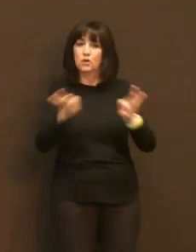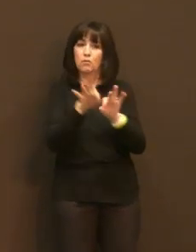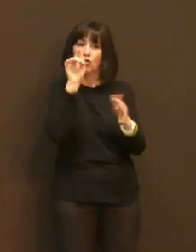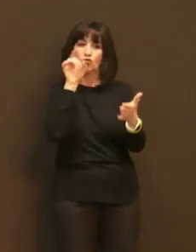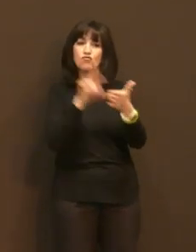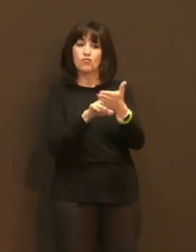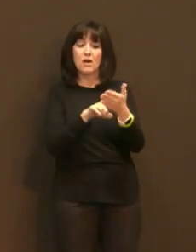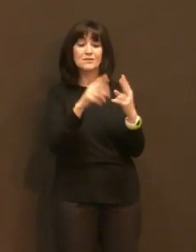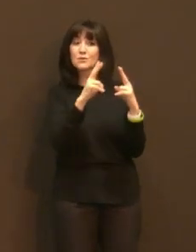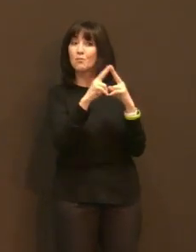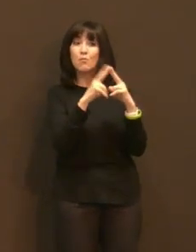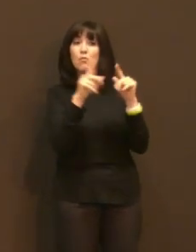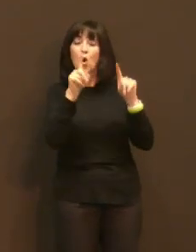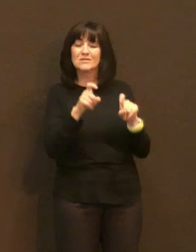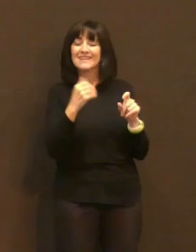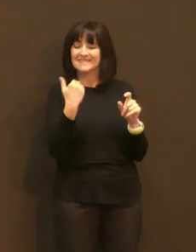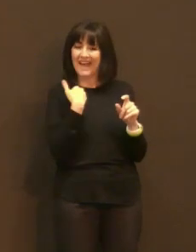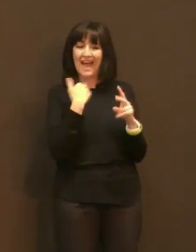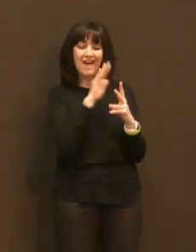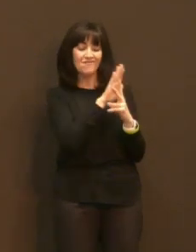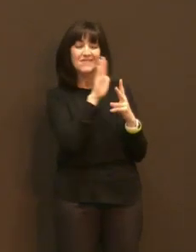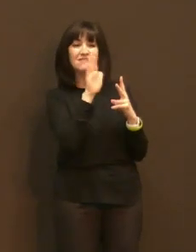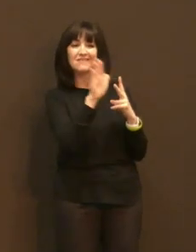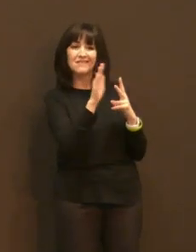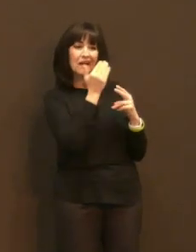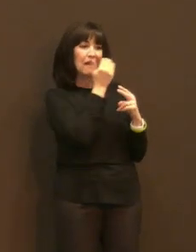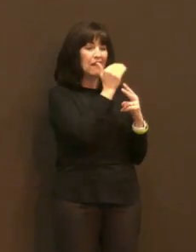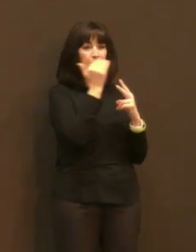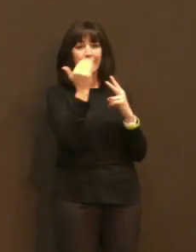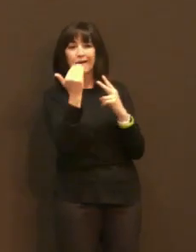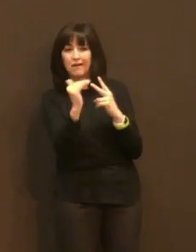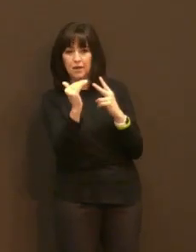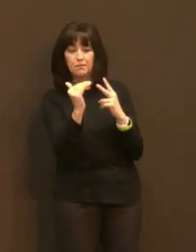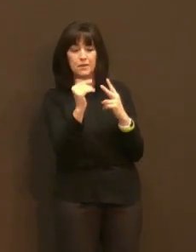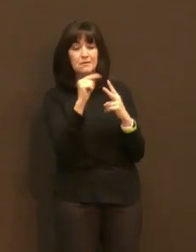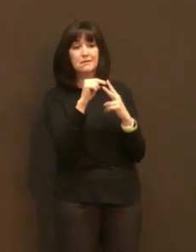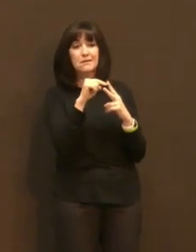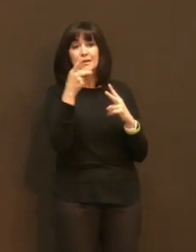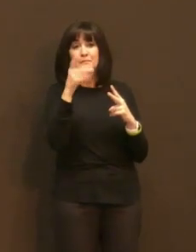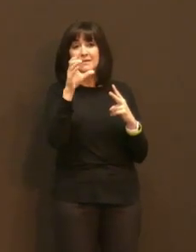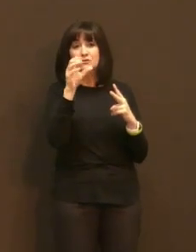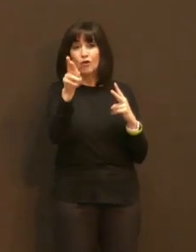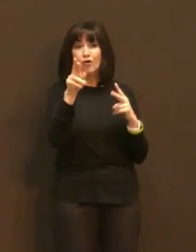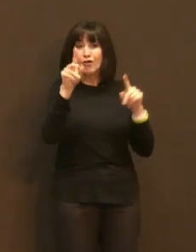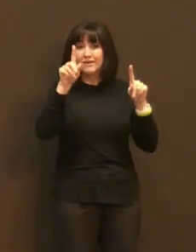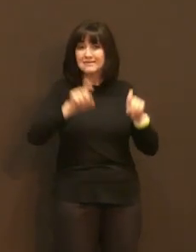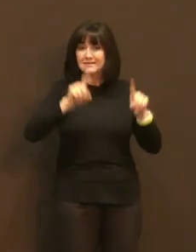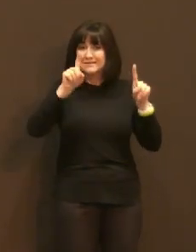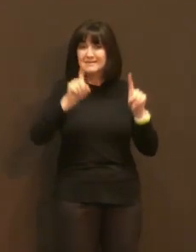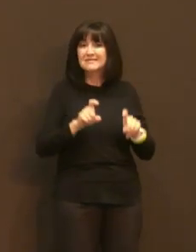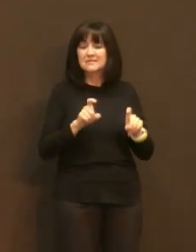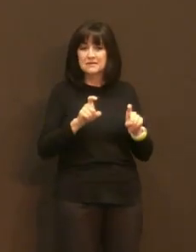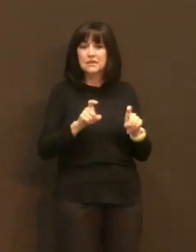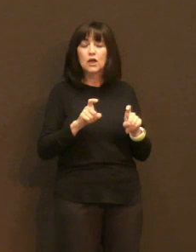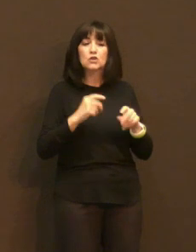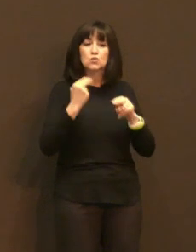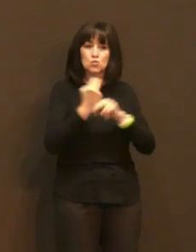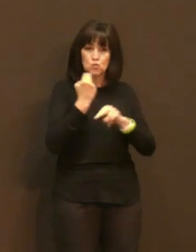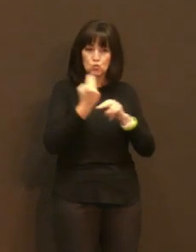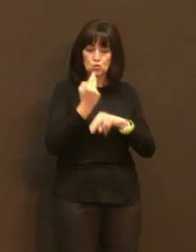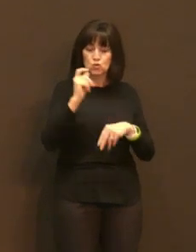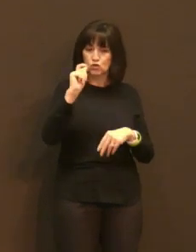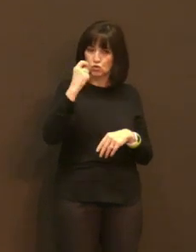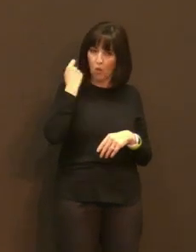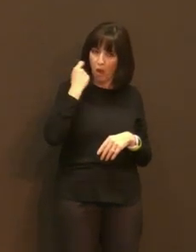they both have limitations. The PCR test is, it uses the